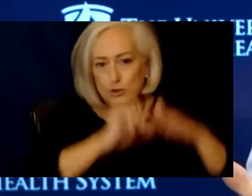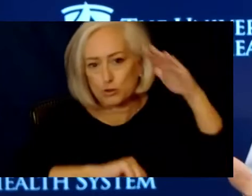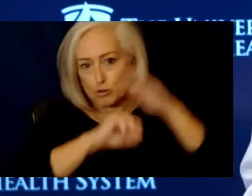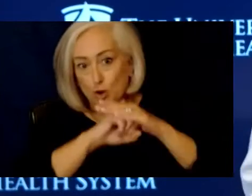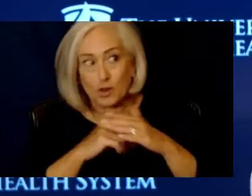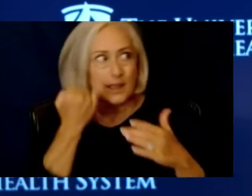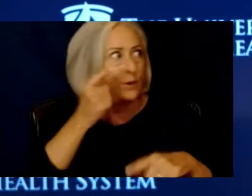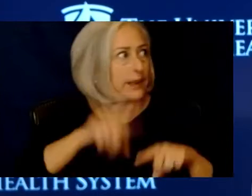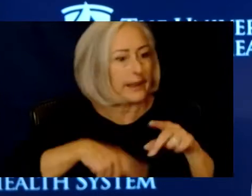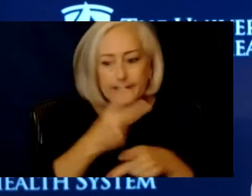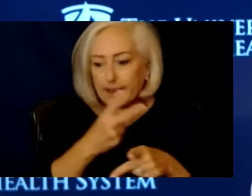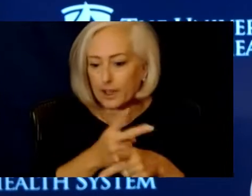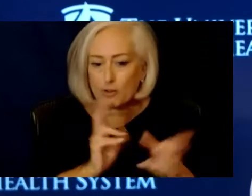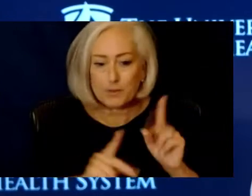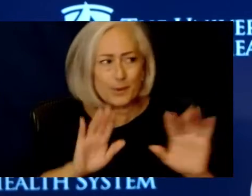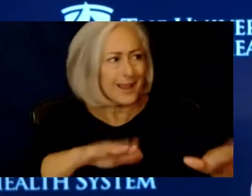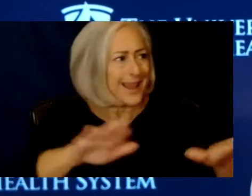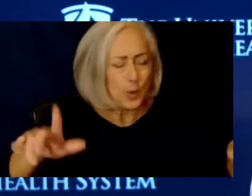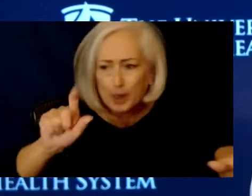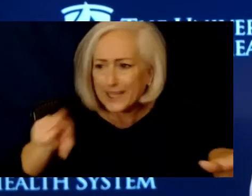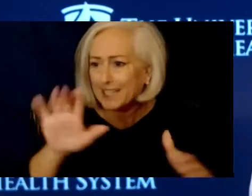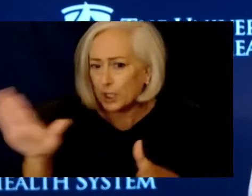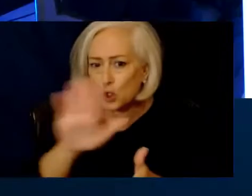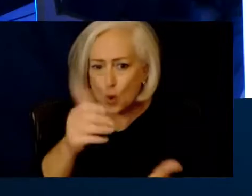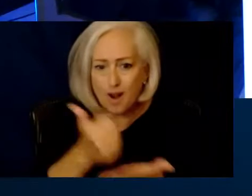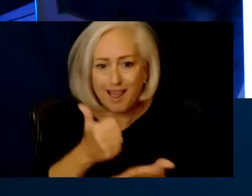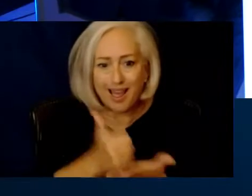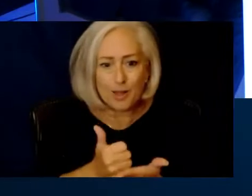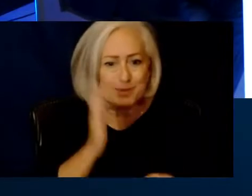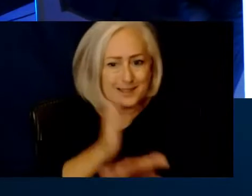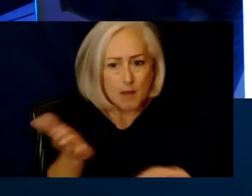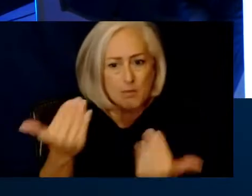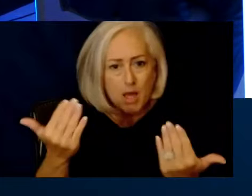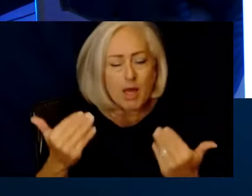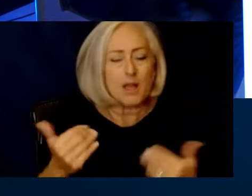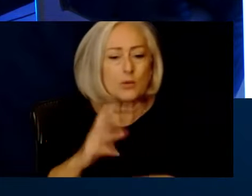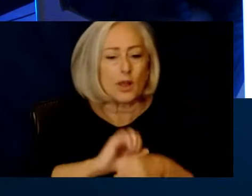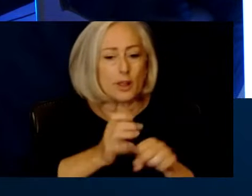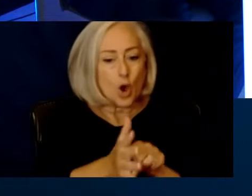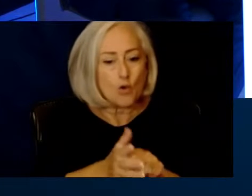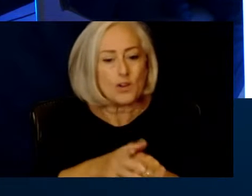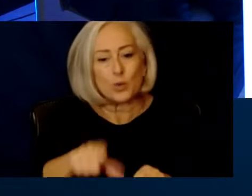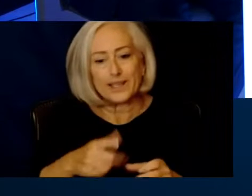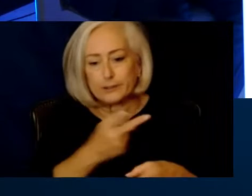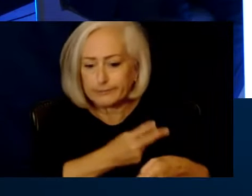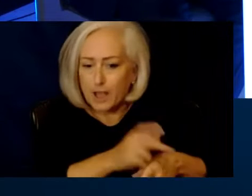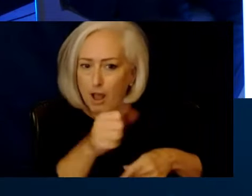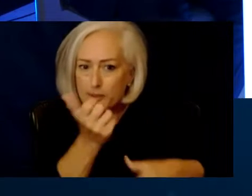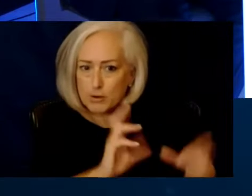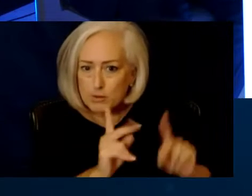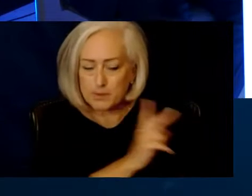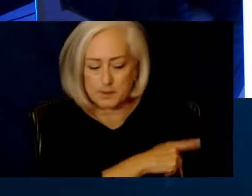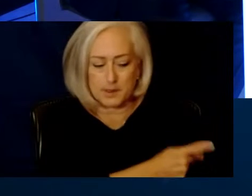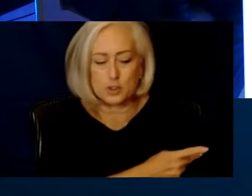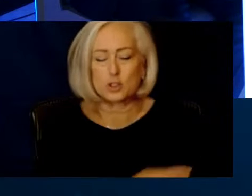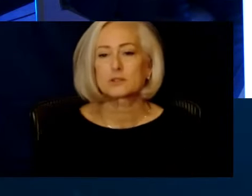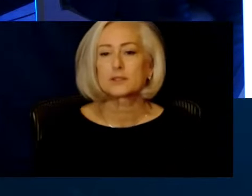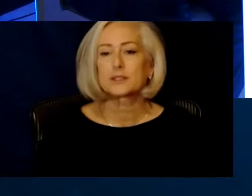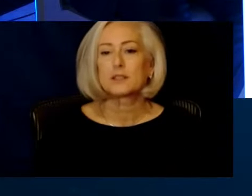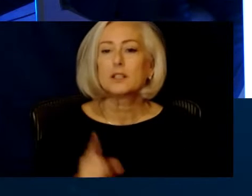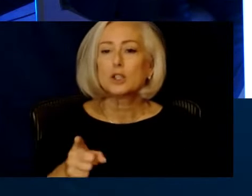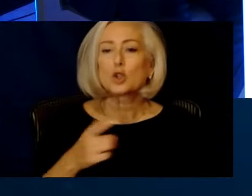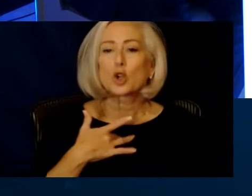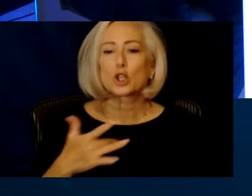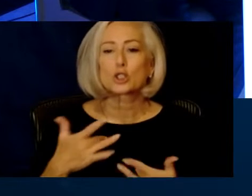need your help. We're not here. You're not getting that plea right now. Jess. Few concerns about kids going back to school.